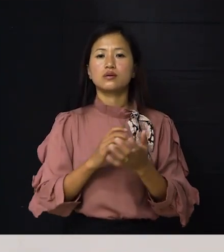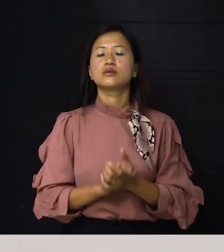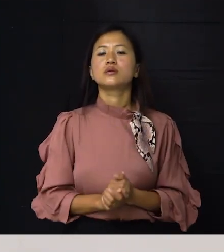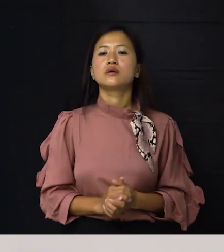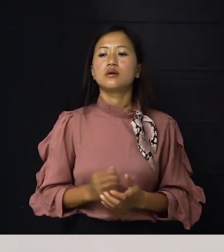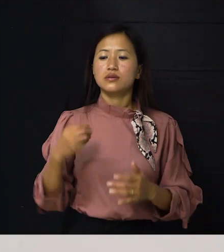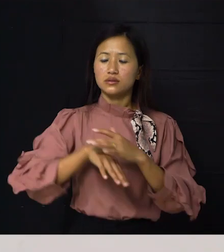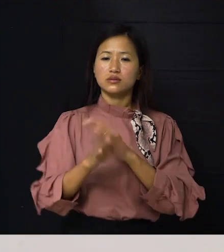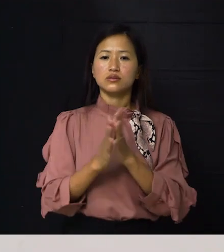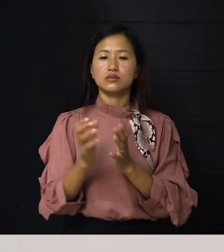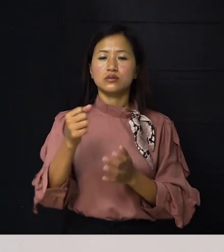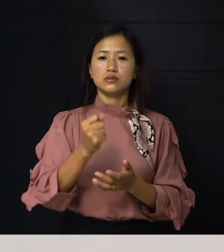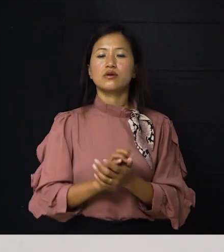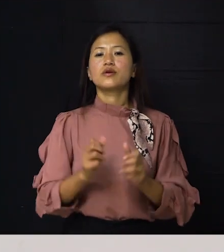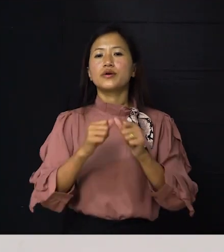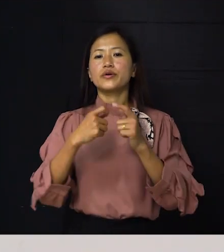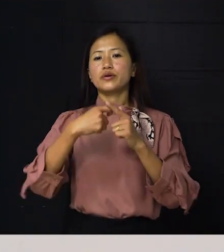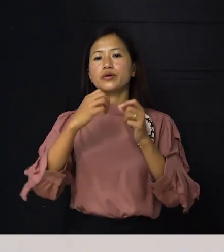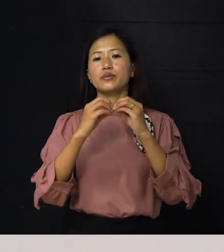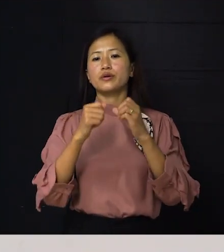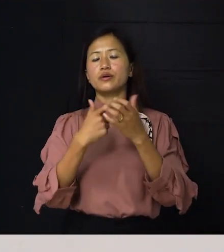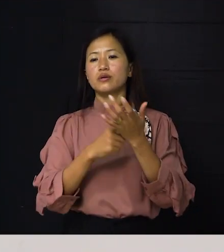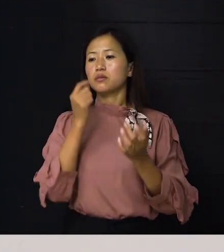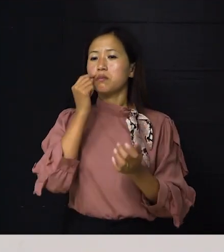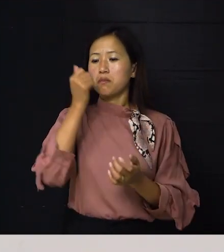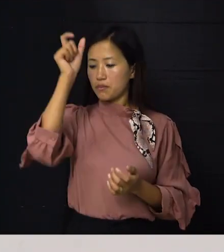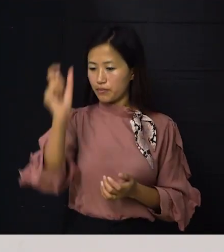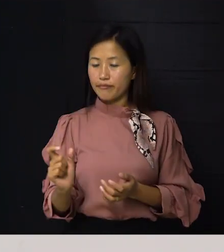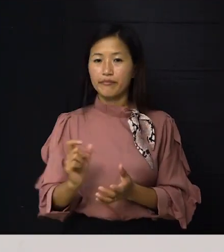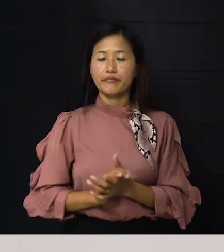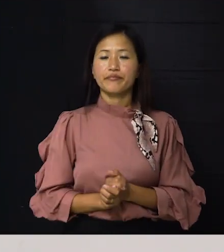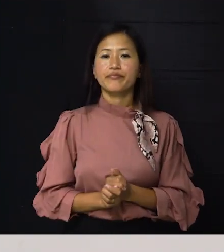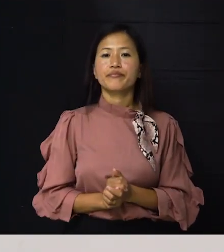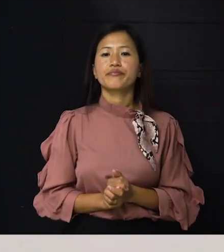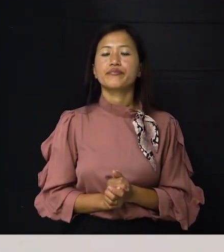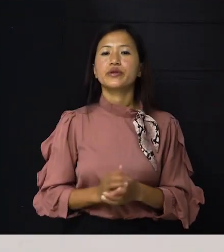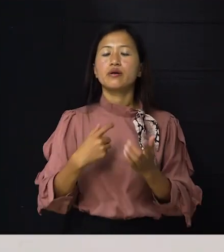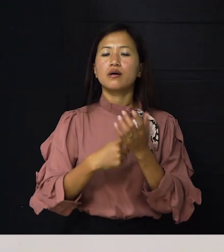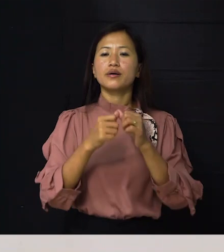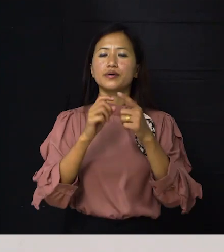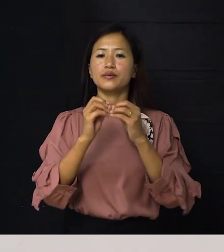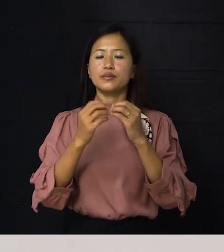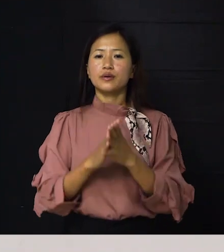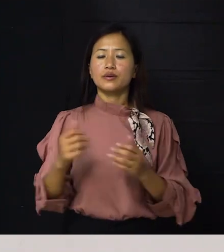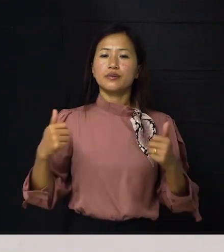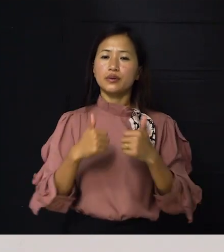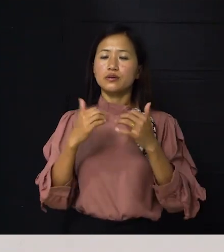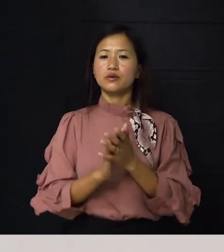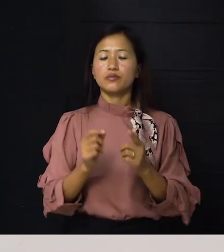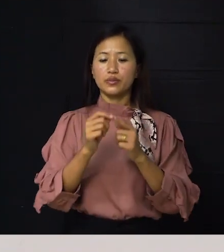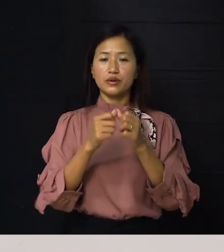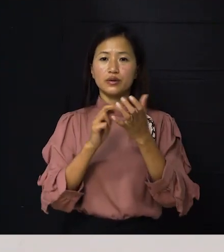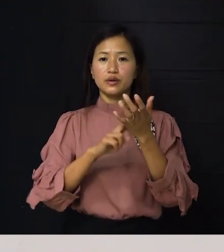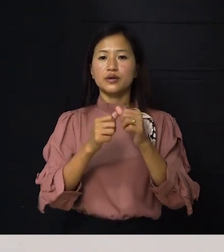of Akbar, right? Now, Akbar defeated the rulers of Mewar like Rana Pratap in the Battle of Panipat,